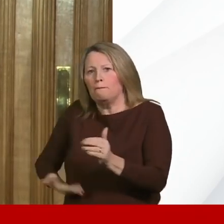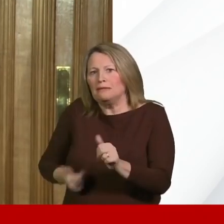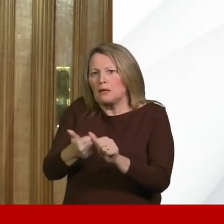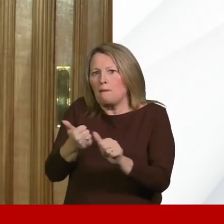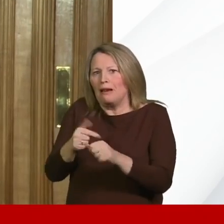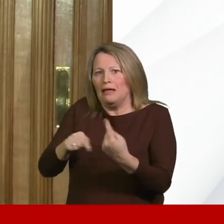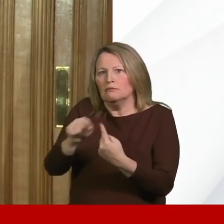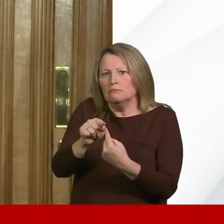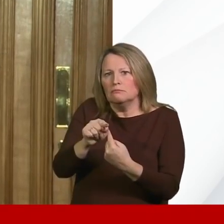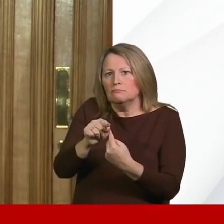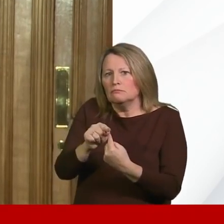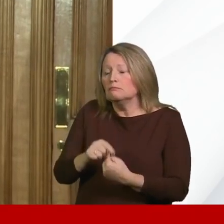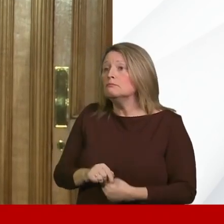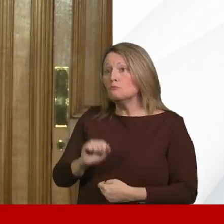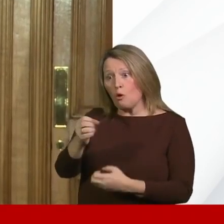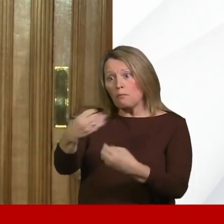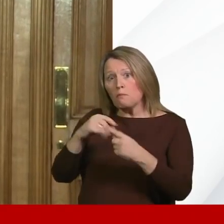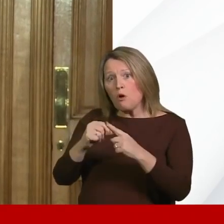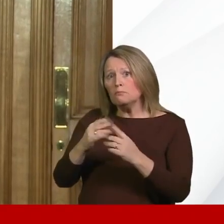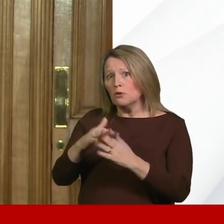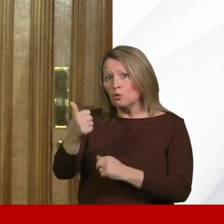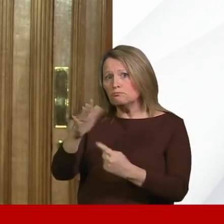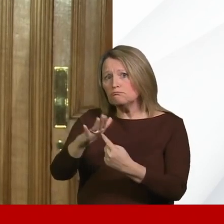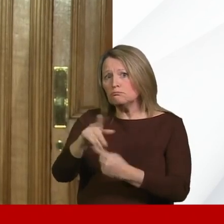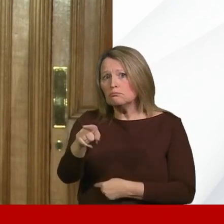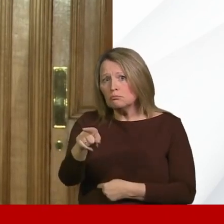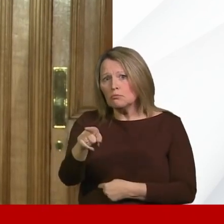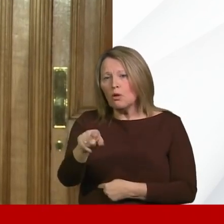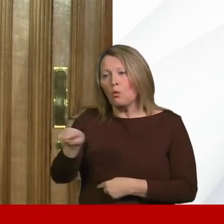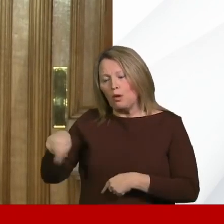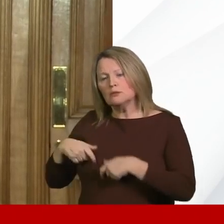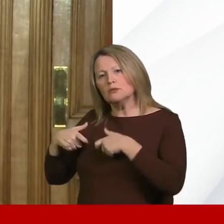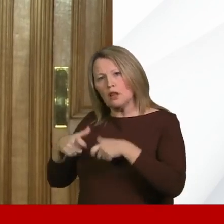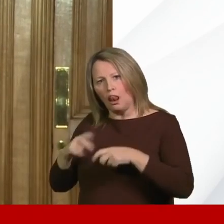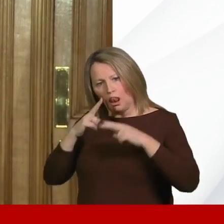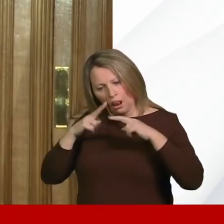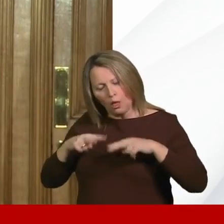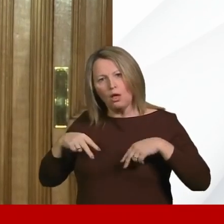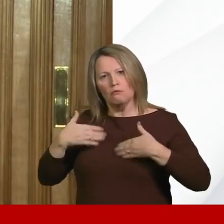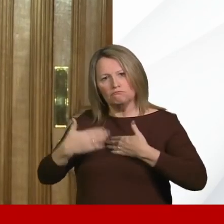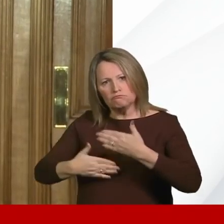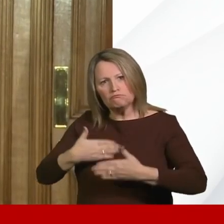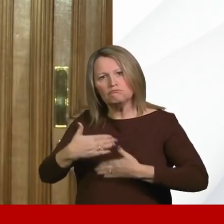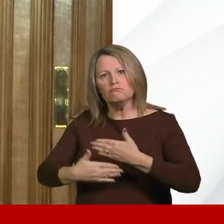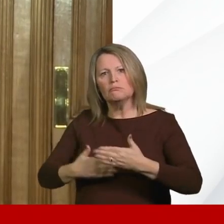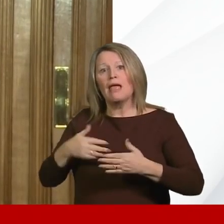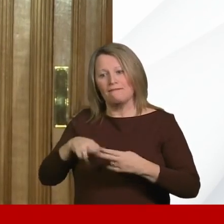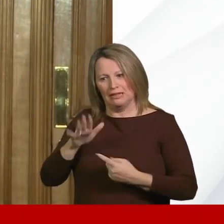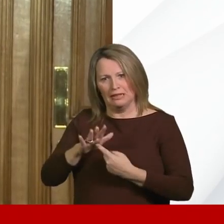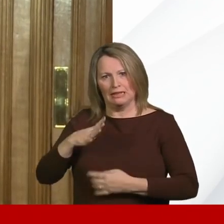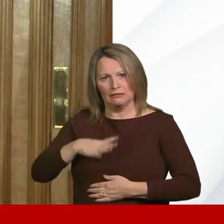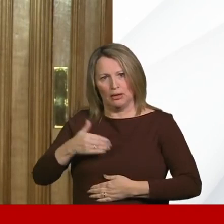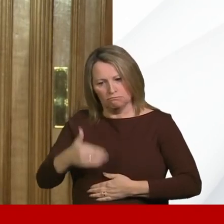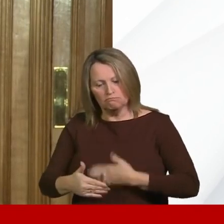necessary to support good companies that are now facing difficulties through no fault of their own.